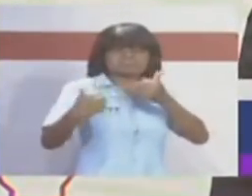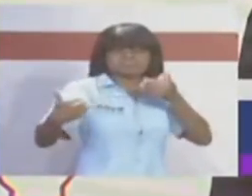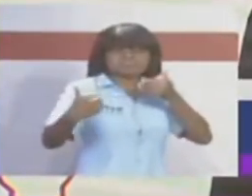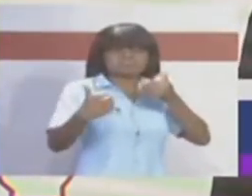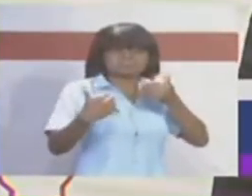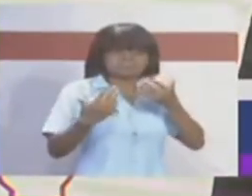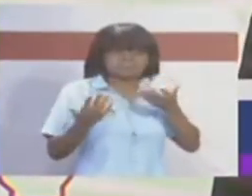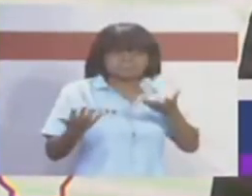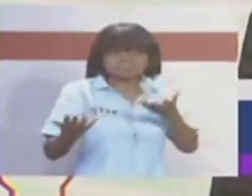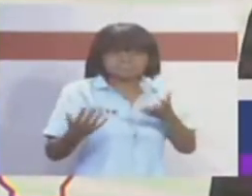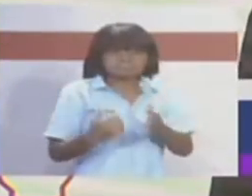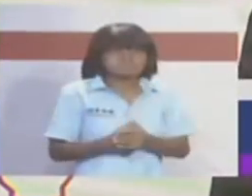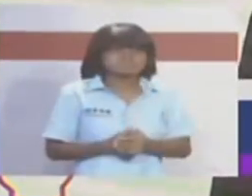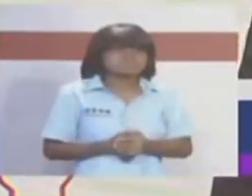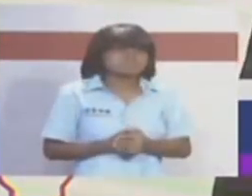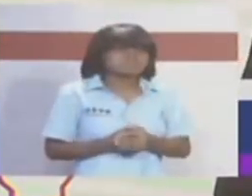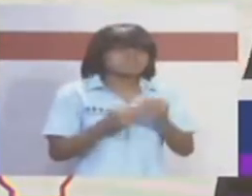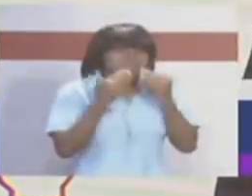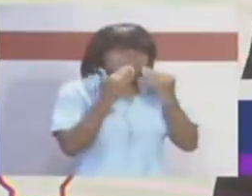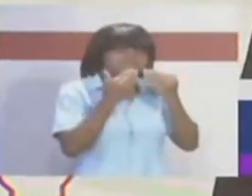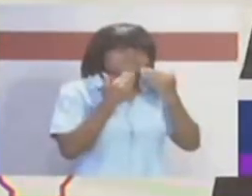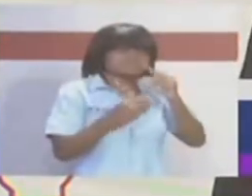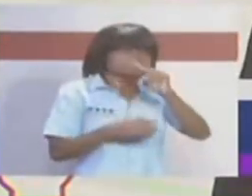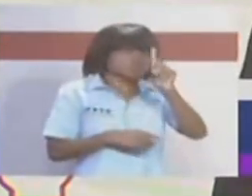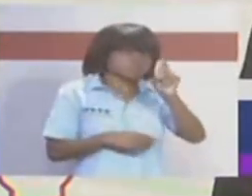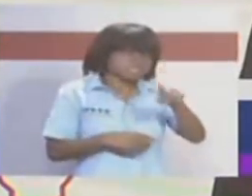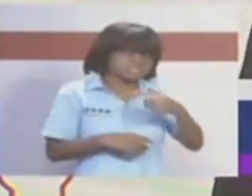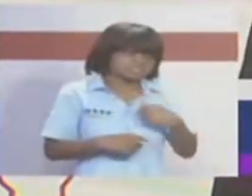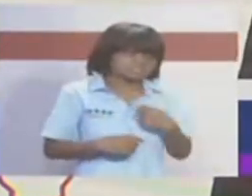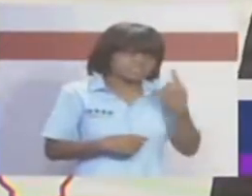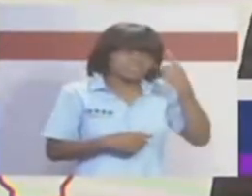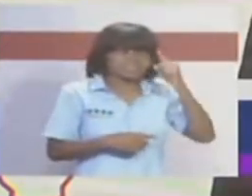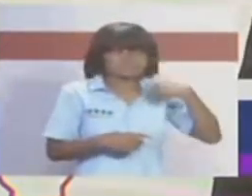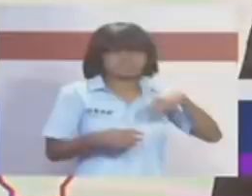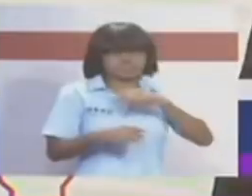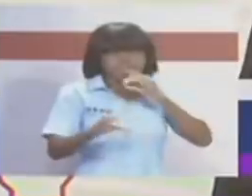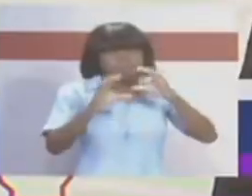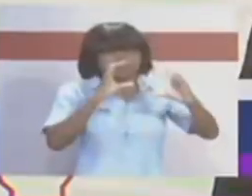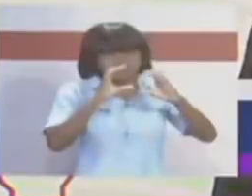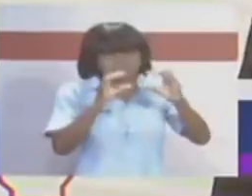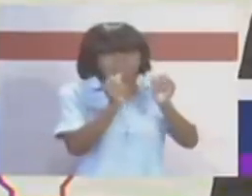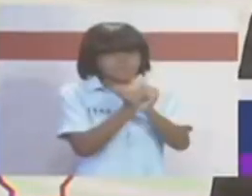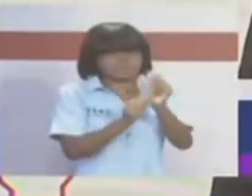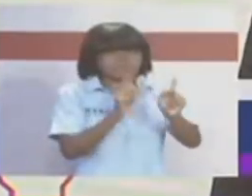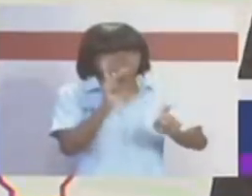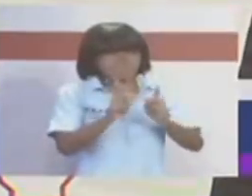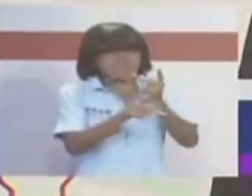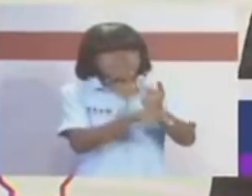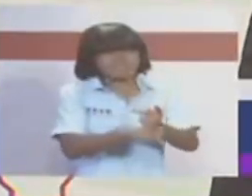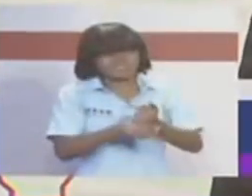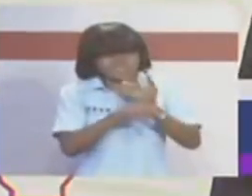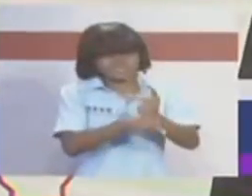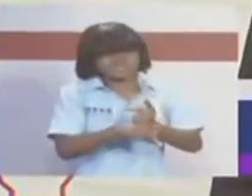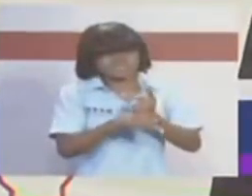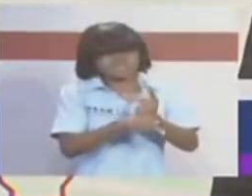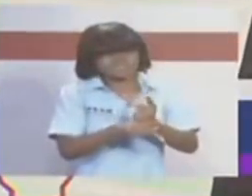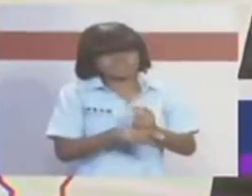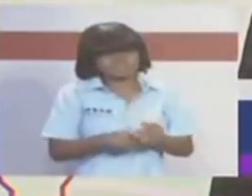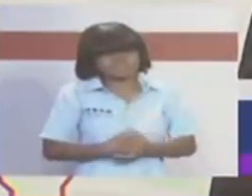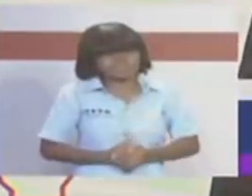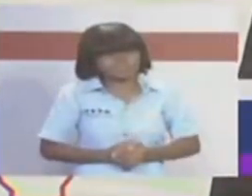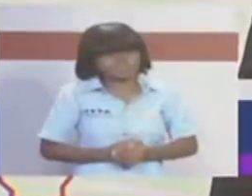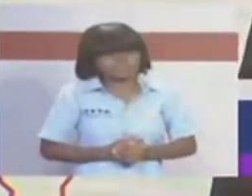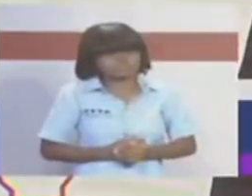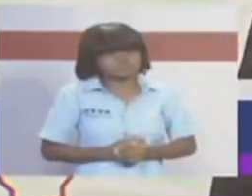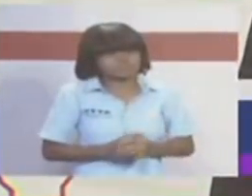with patients, a lot of the times it has to do with a lot of fear. There's a lot of uncertainty.